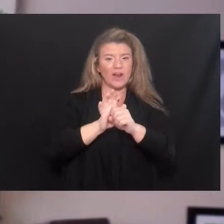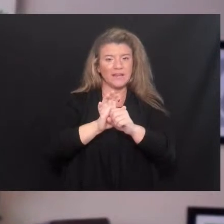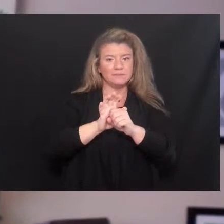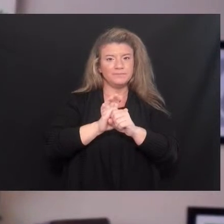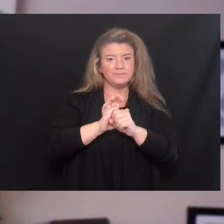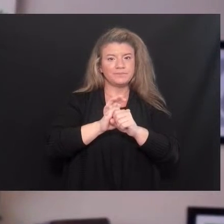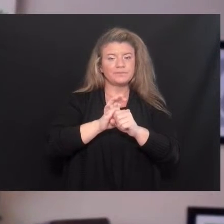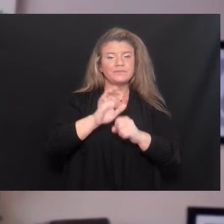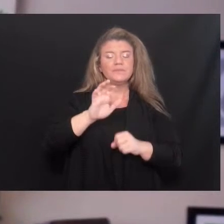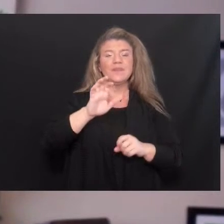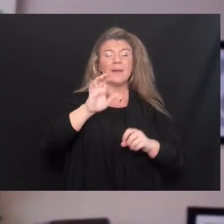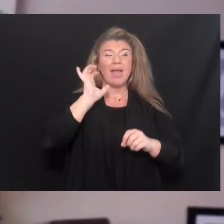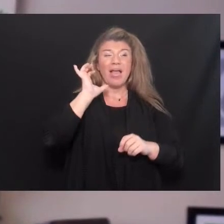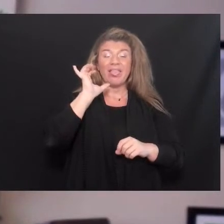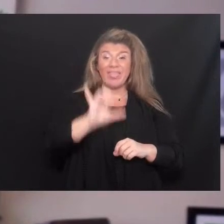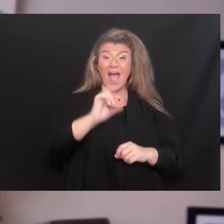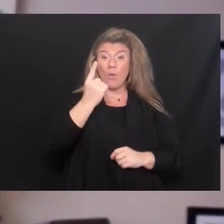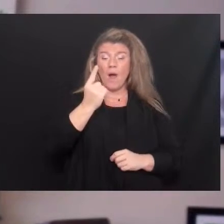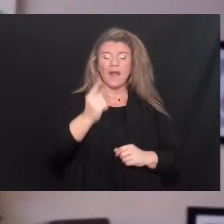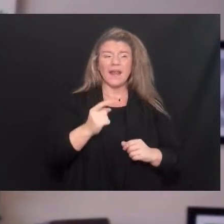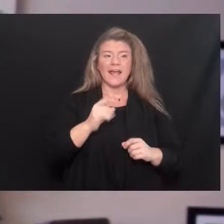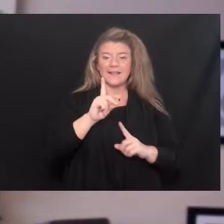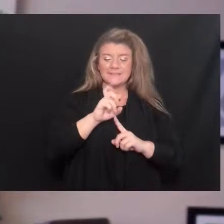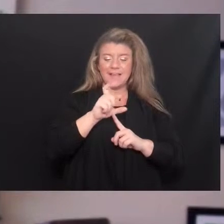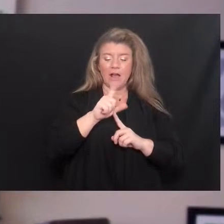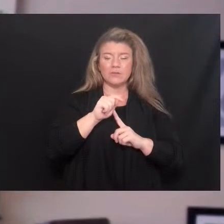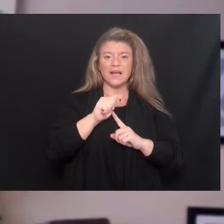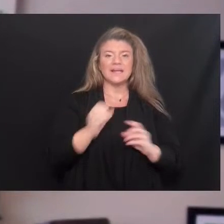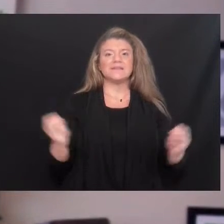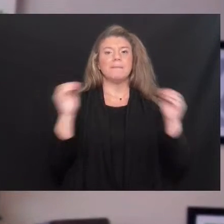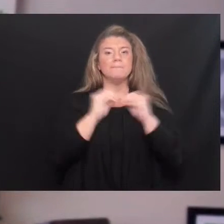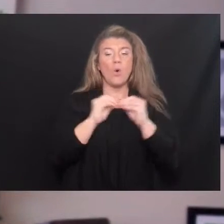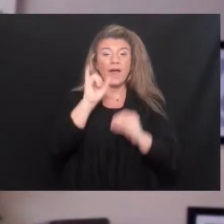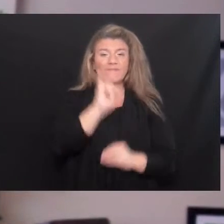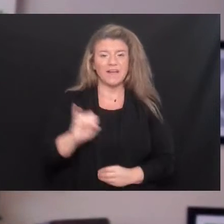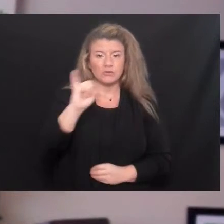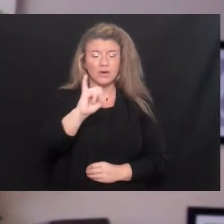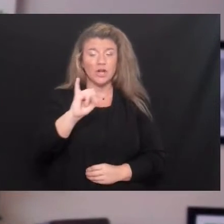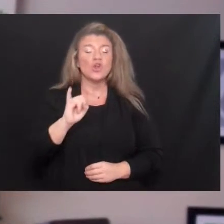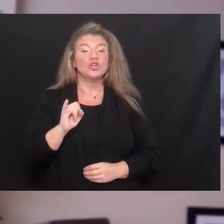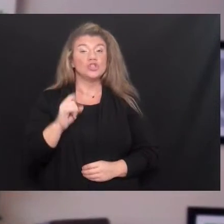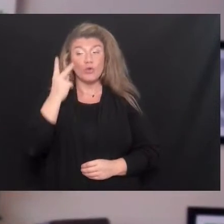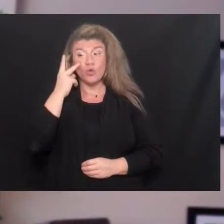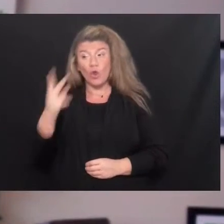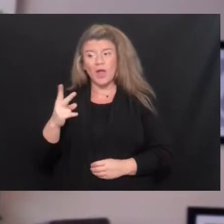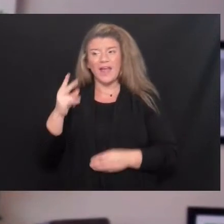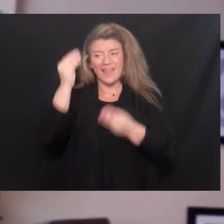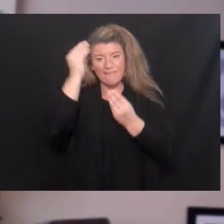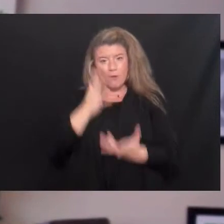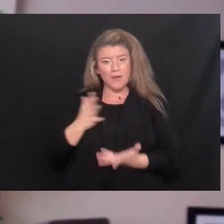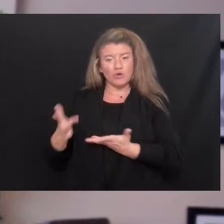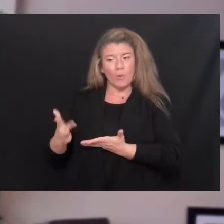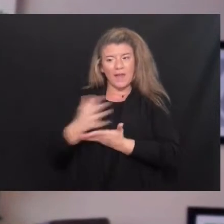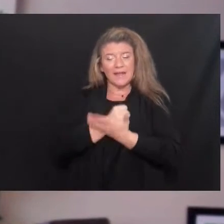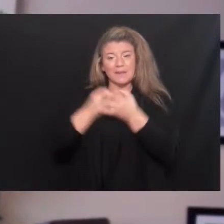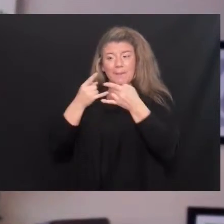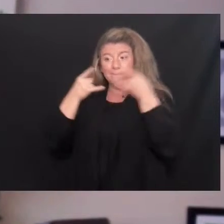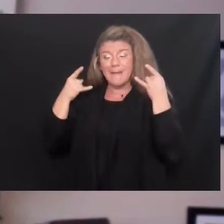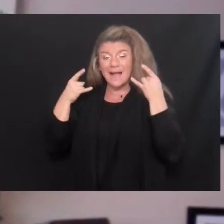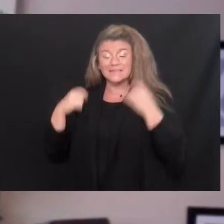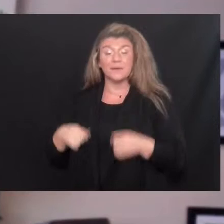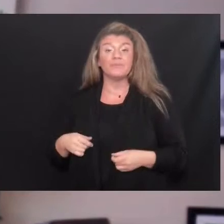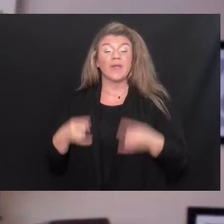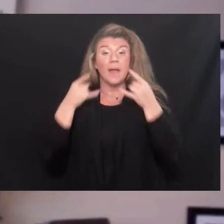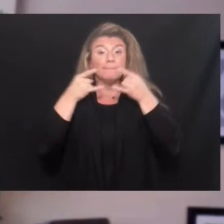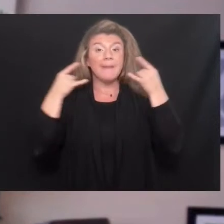variant is massively more infectious. And what the data around masks show is that the masks are better to